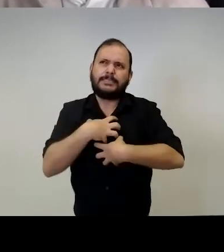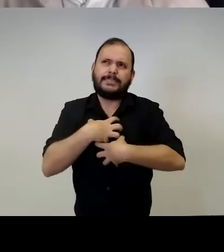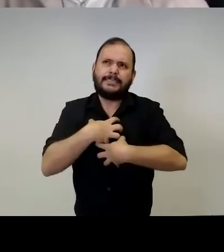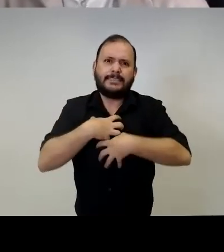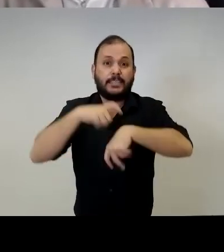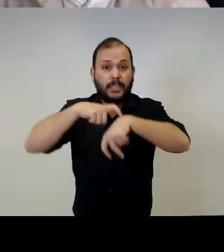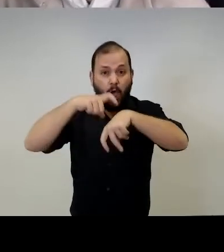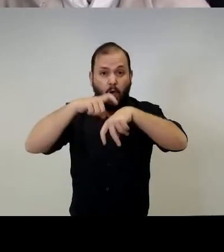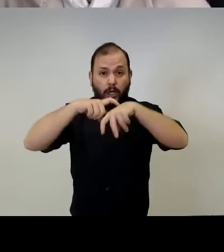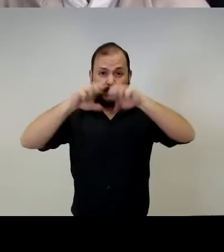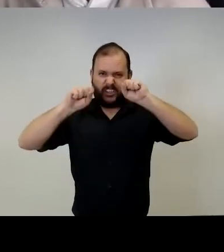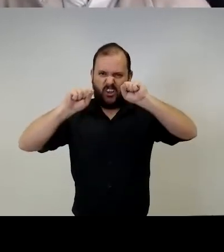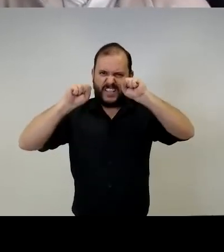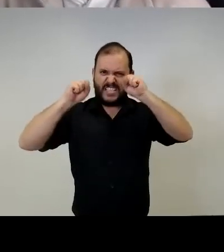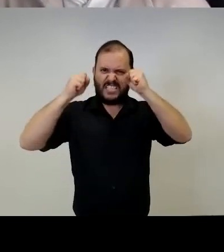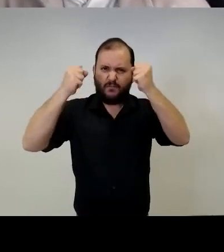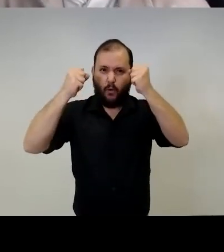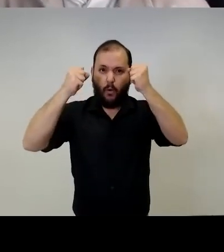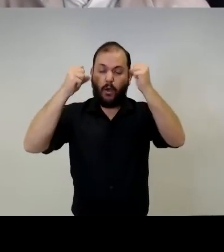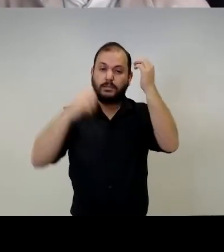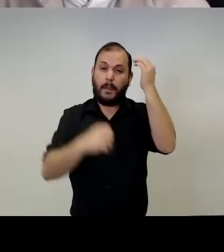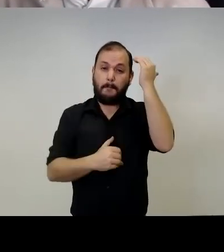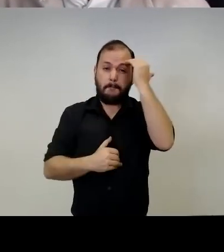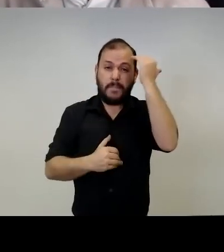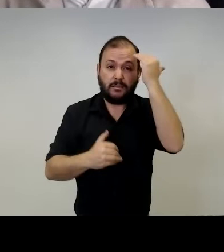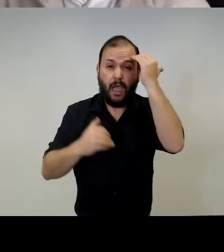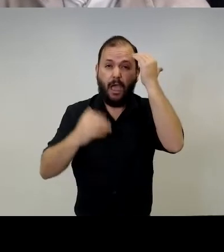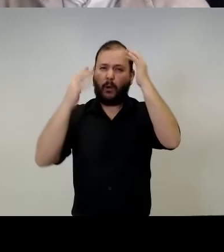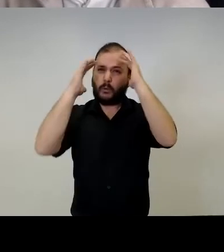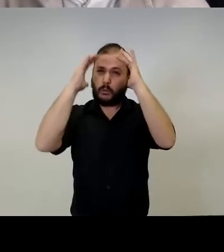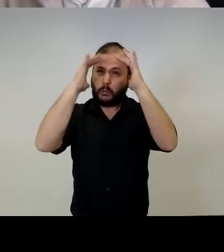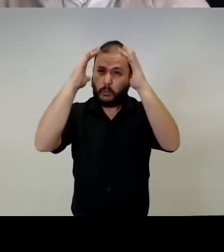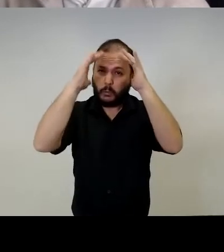efforts to interpret fully and with very good